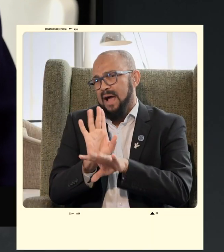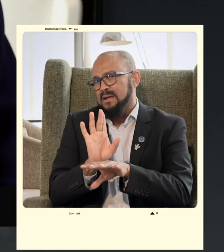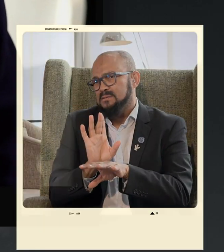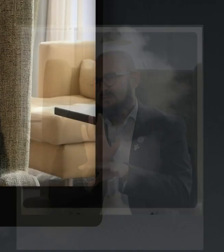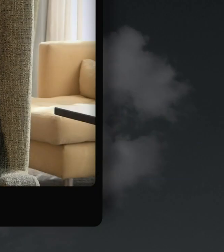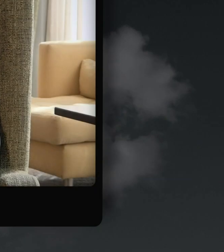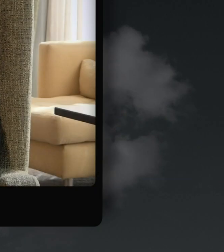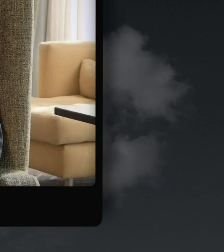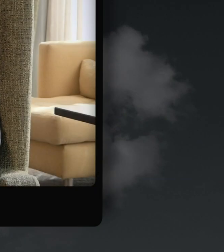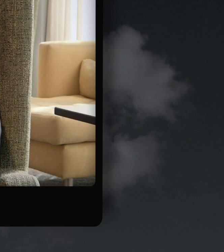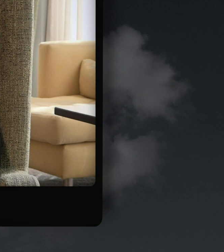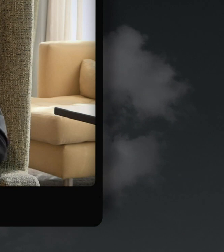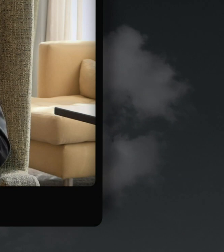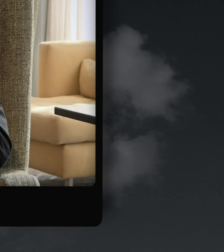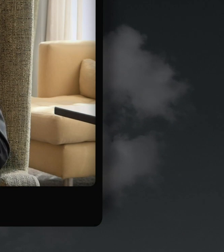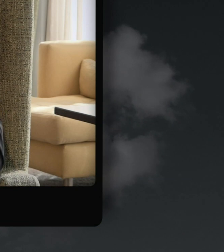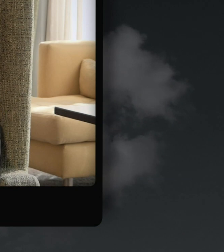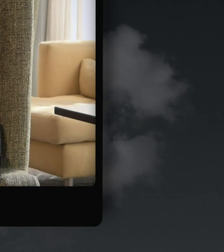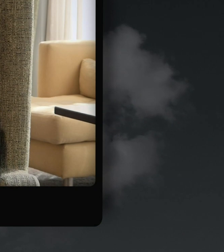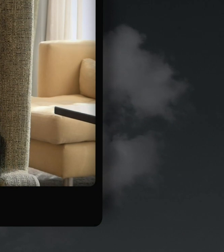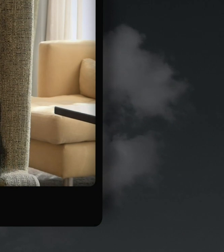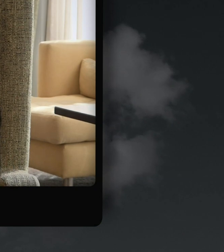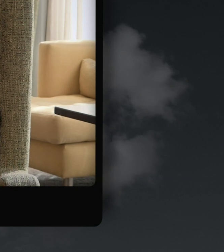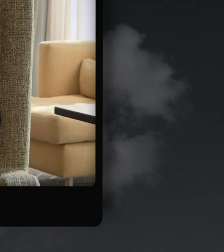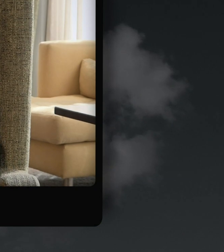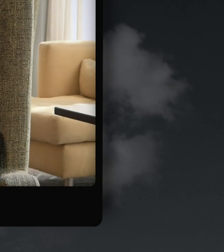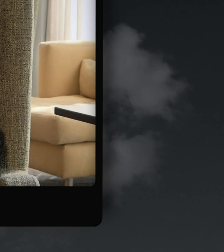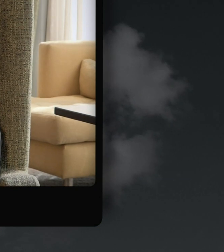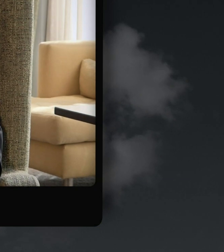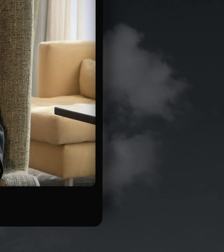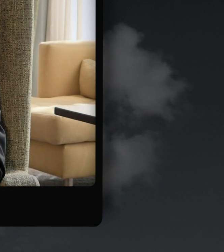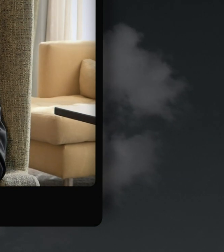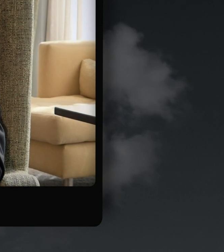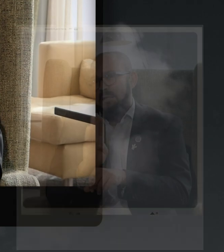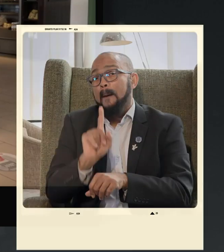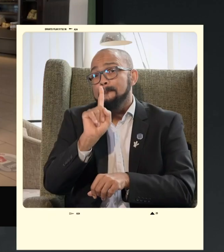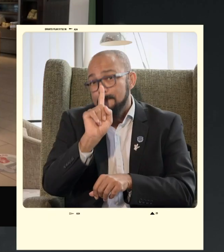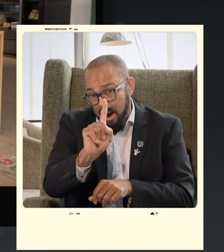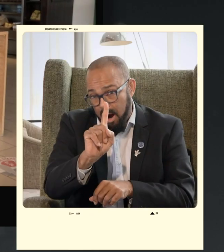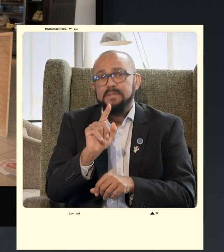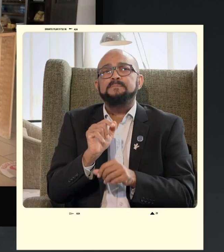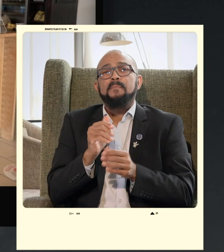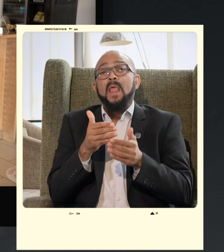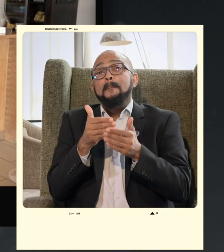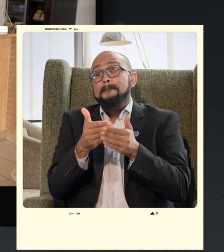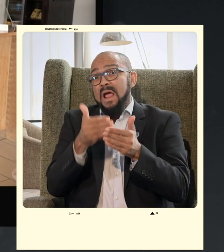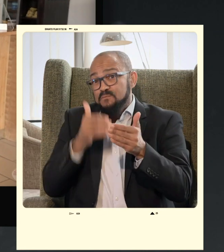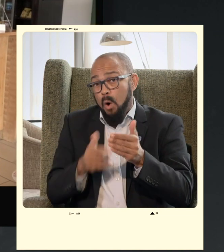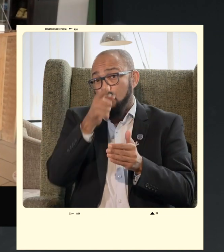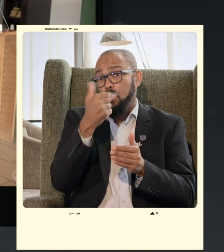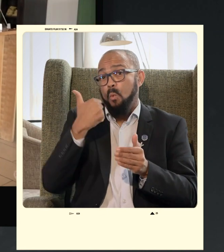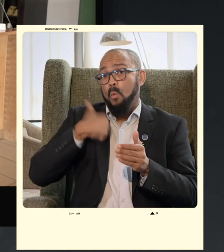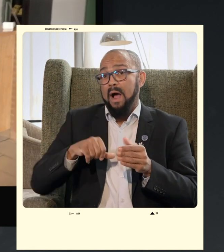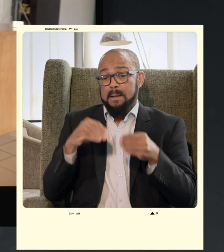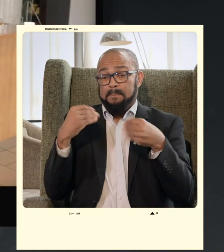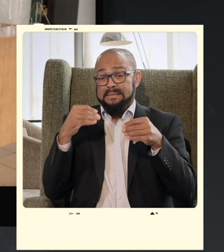I will definitely advise other disability organizations to approach businesses. But before you